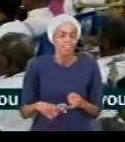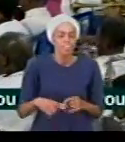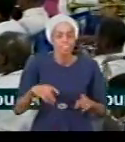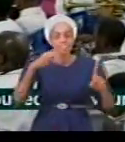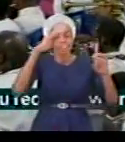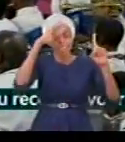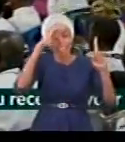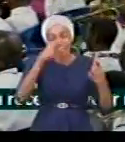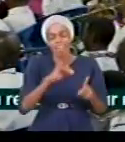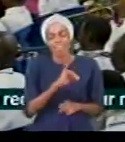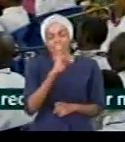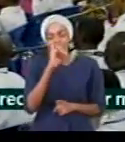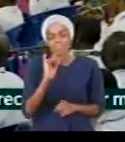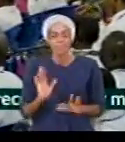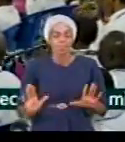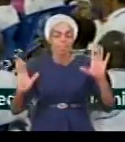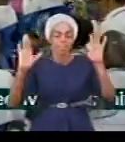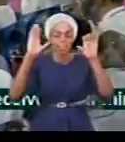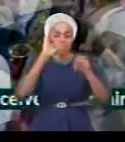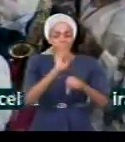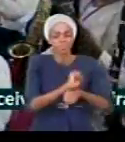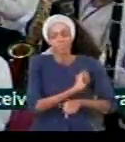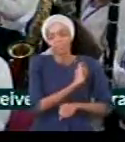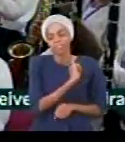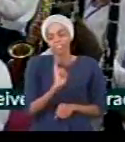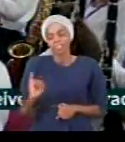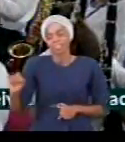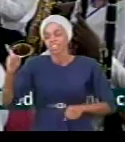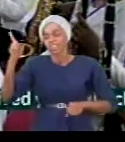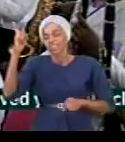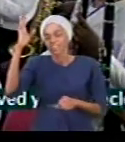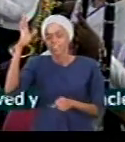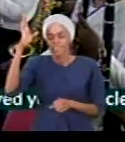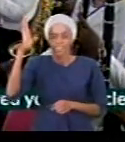coming. Melt away.